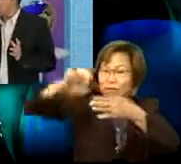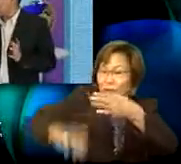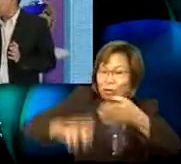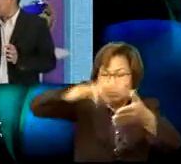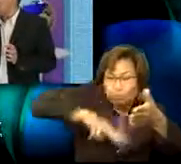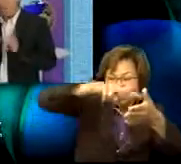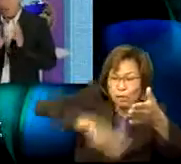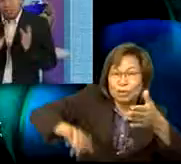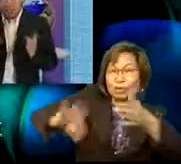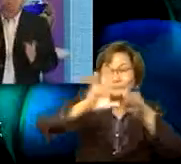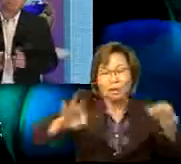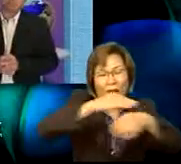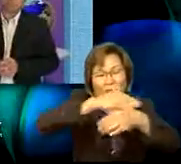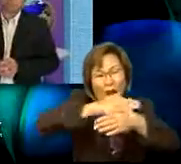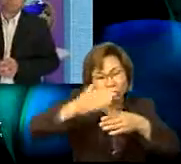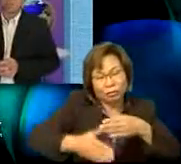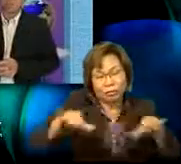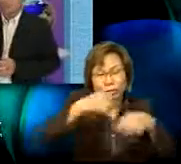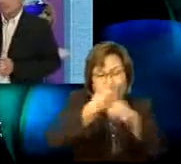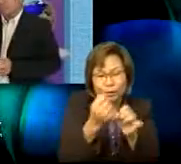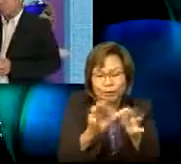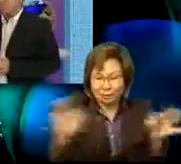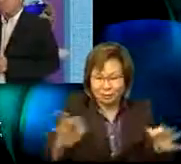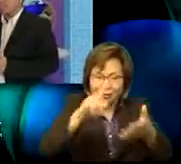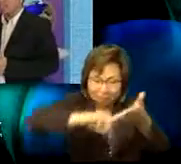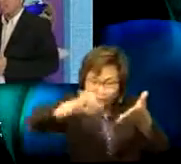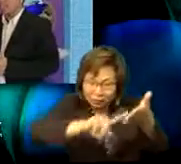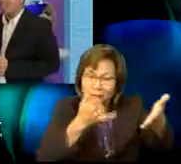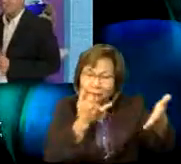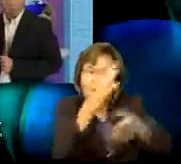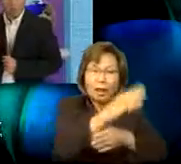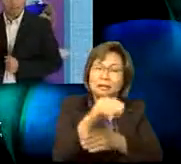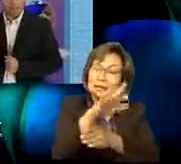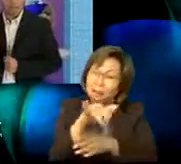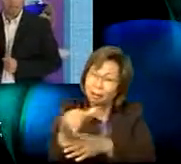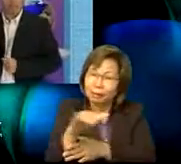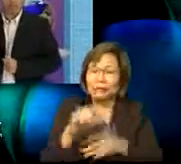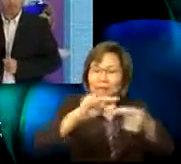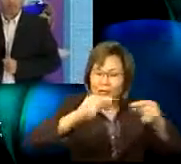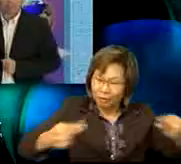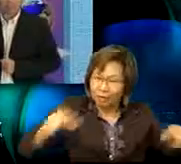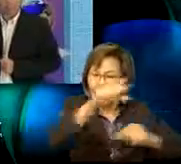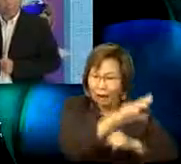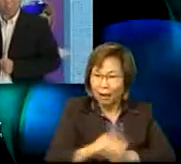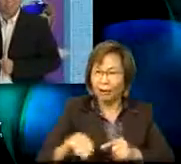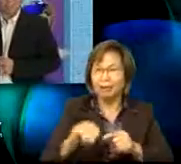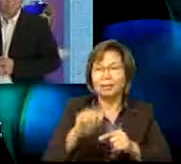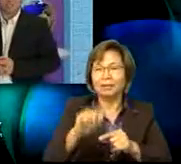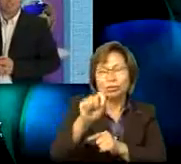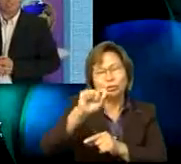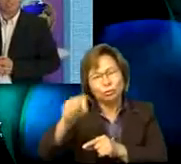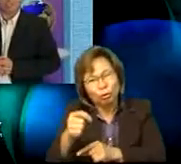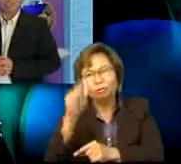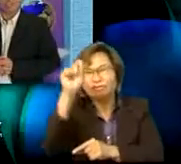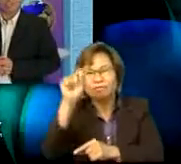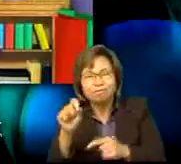read your sentences after you have constructed them and check for mistakes in spelling, grammar, and